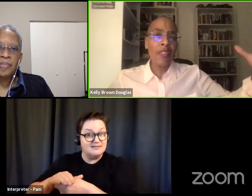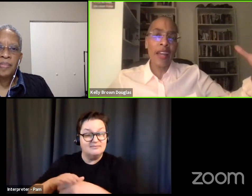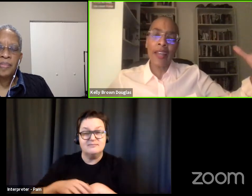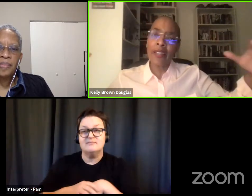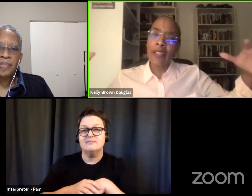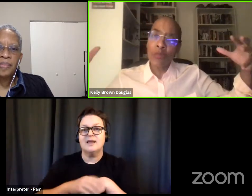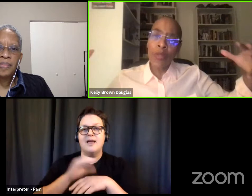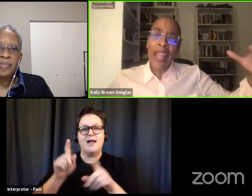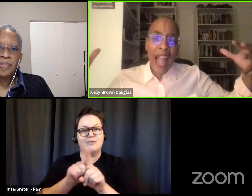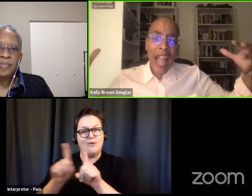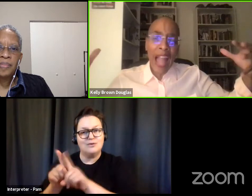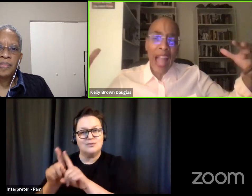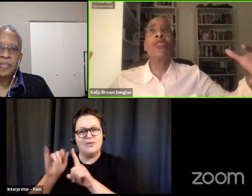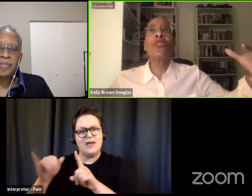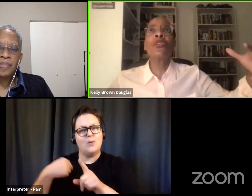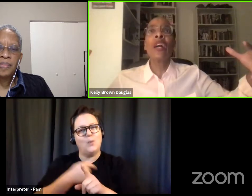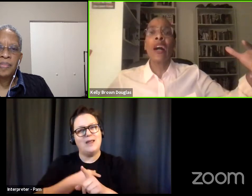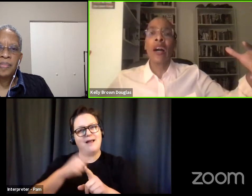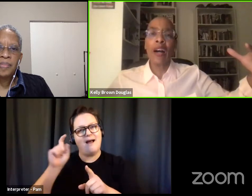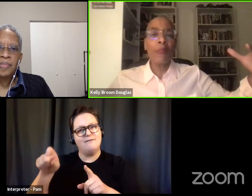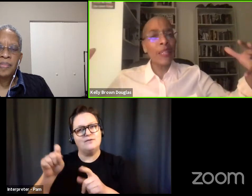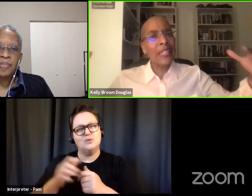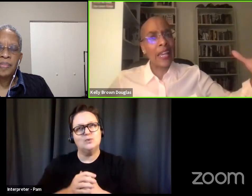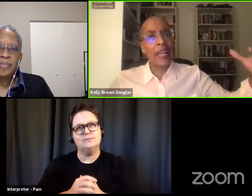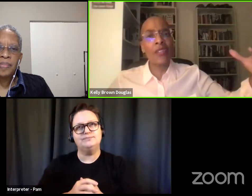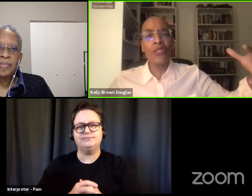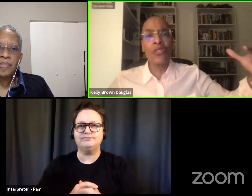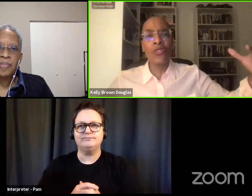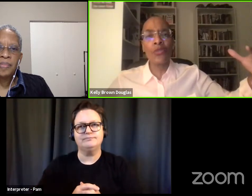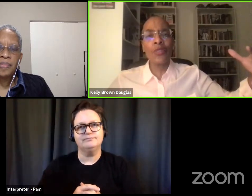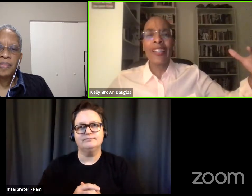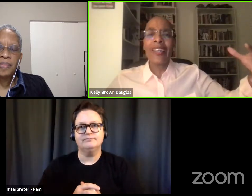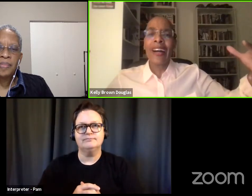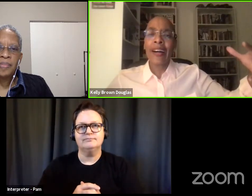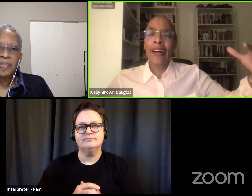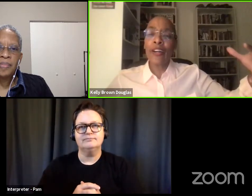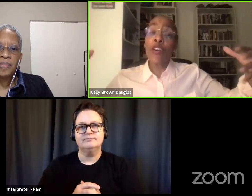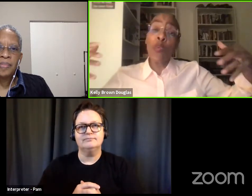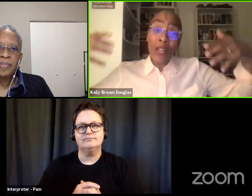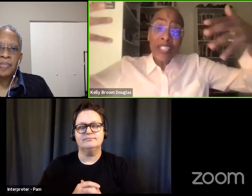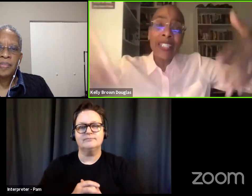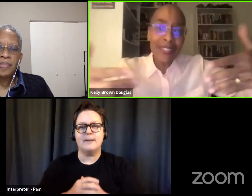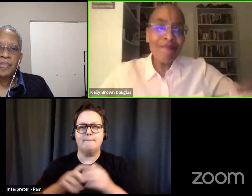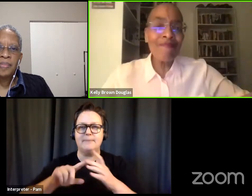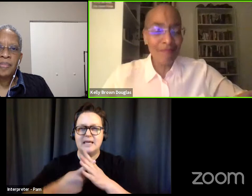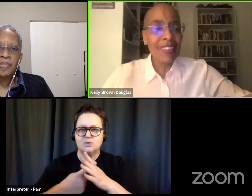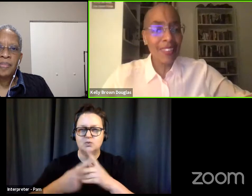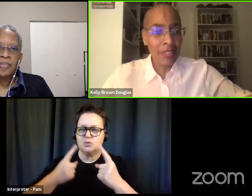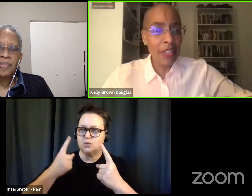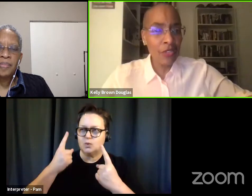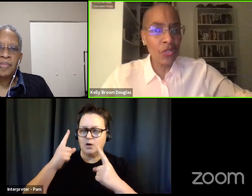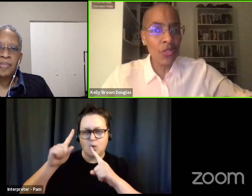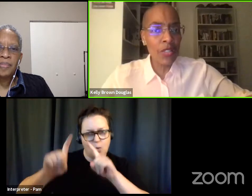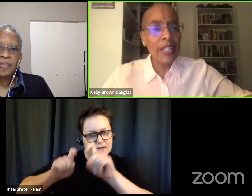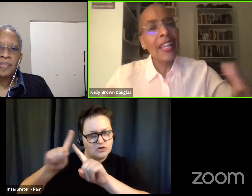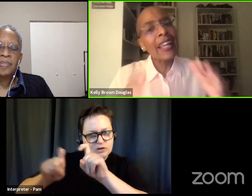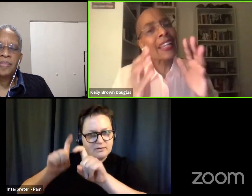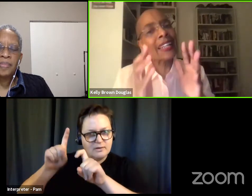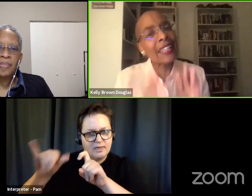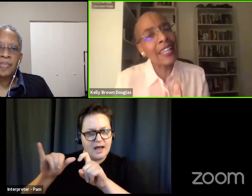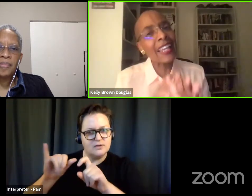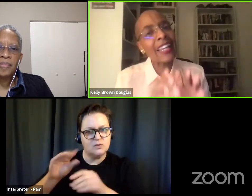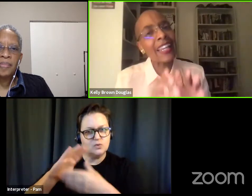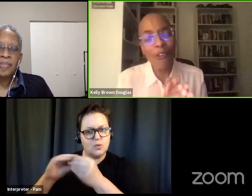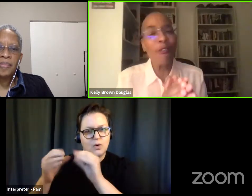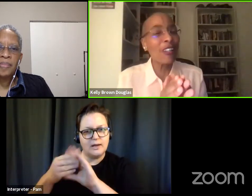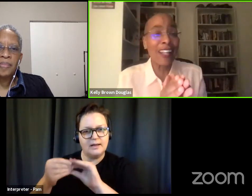and that we have to begin to question that story, and